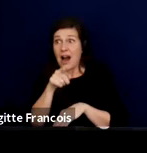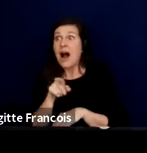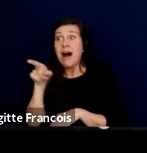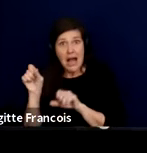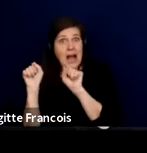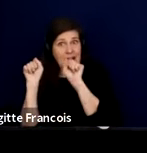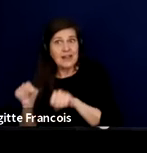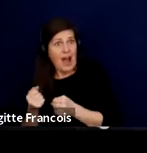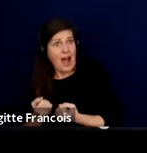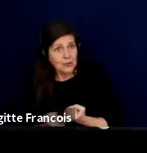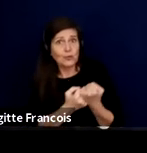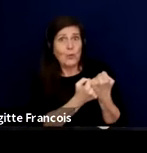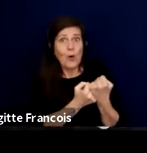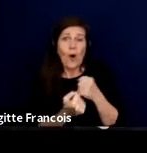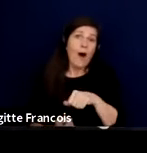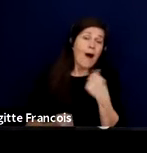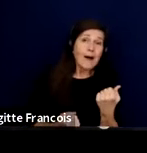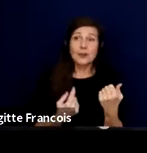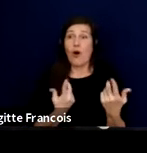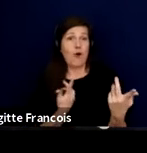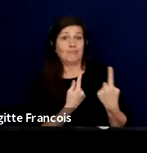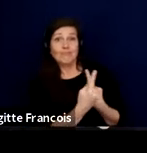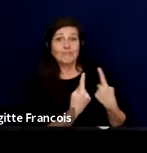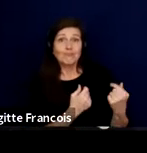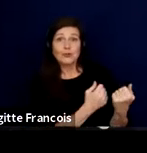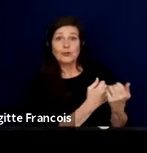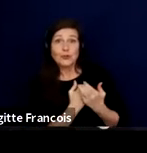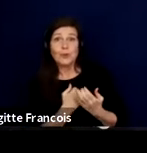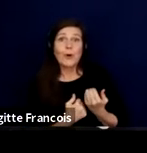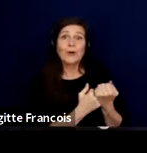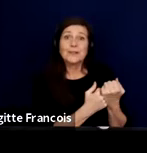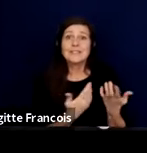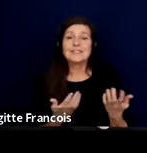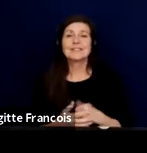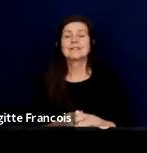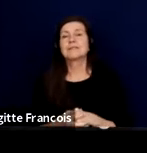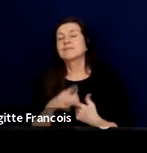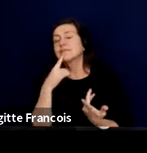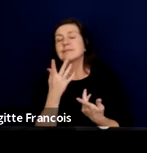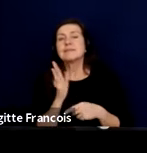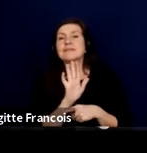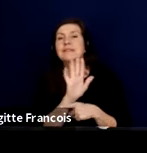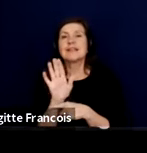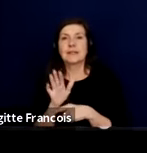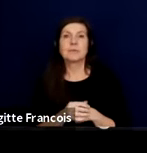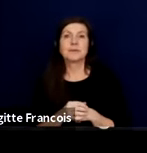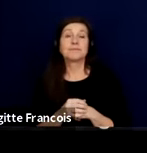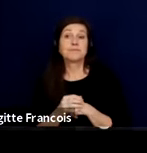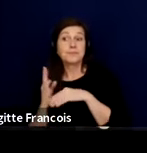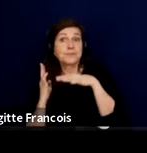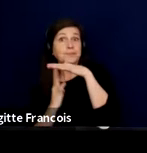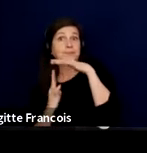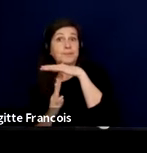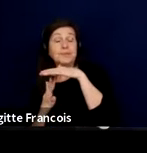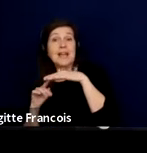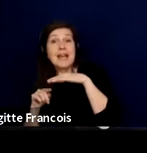offer support for each other, or for example, an immigrant person